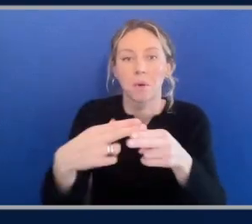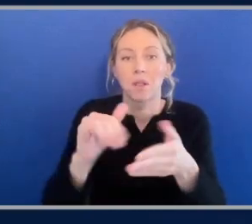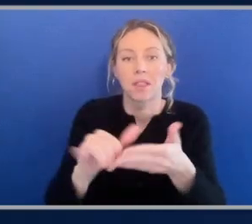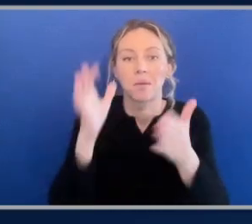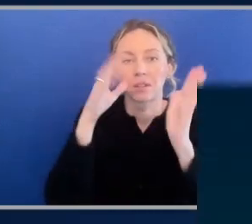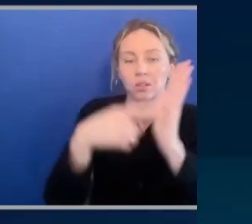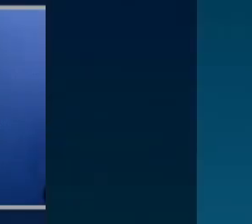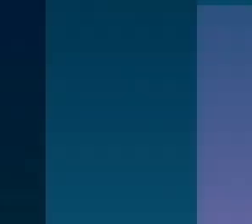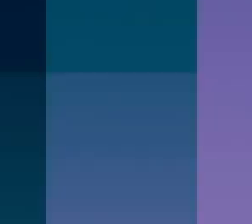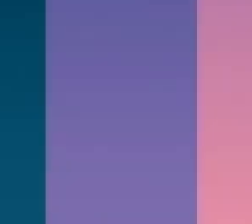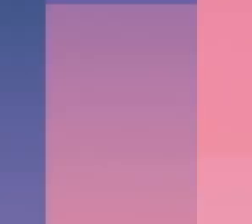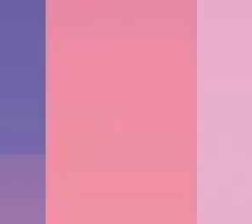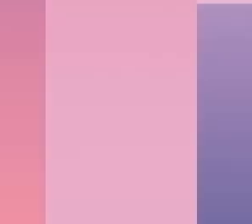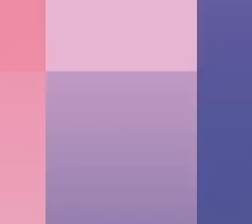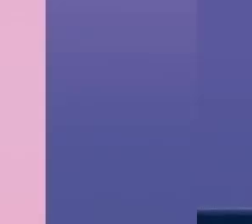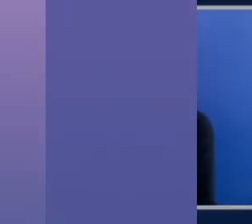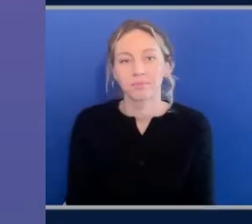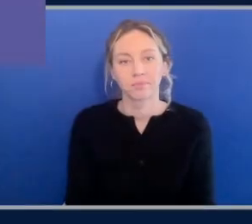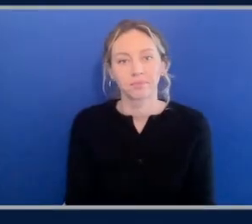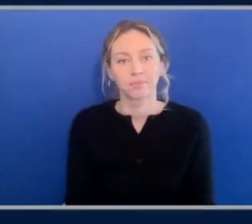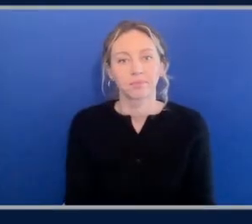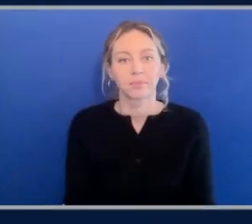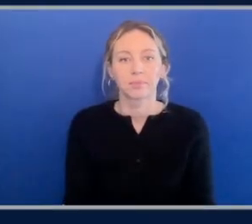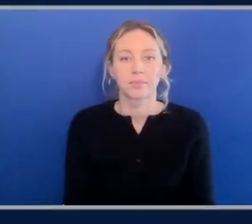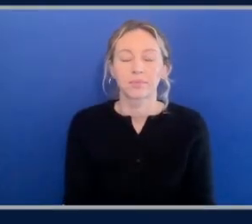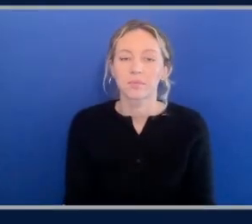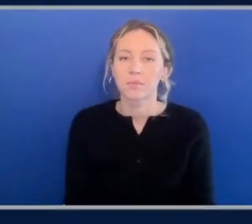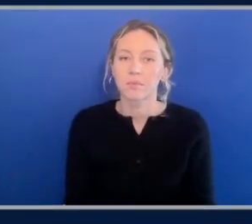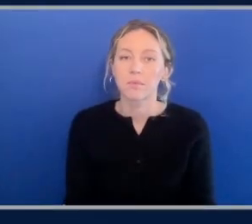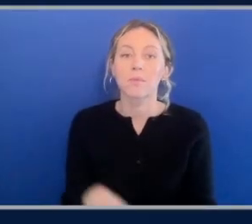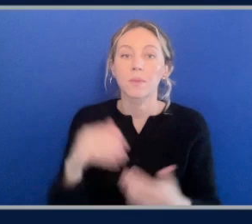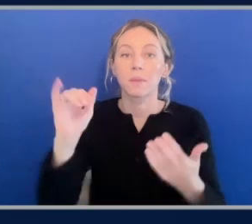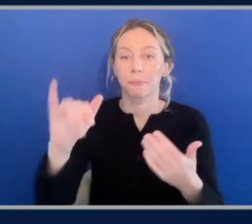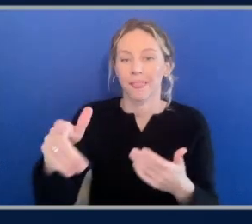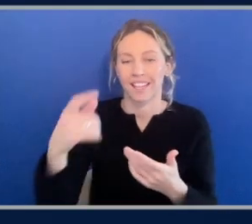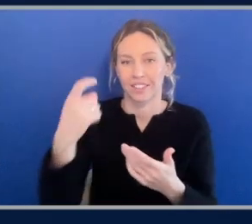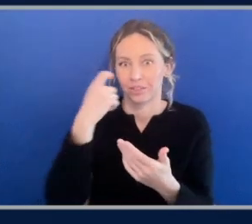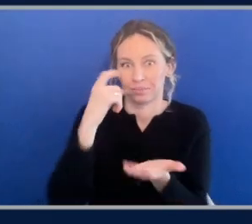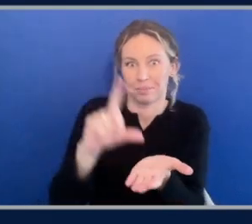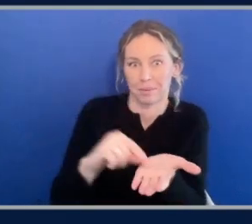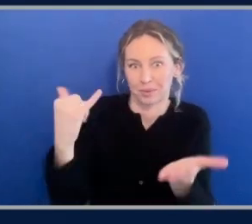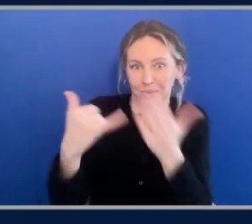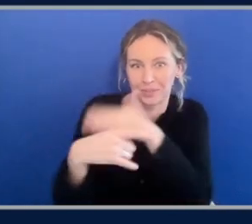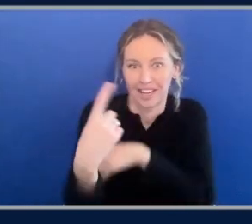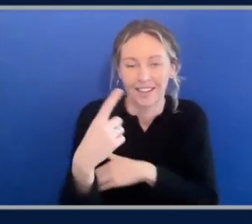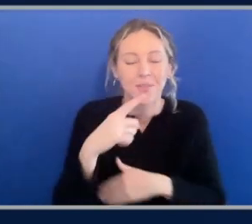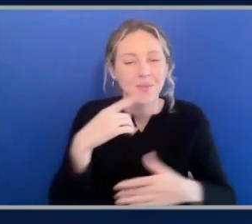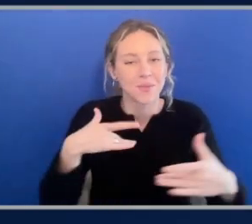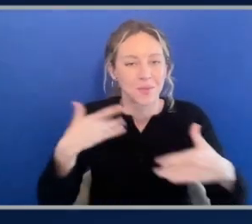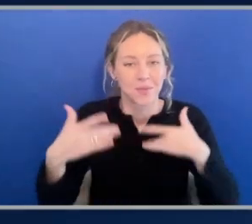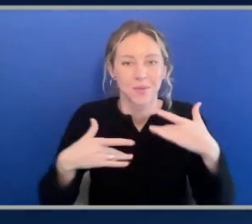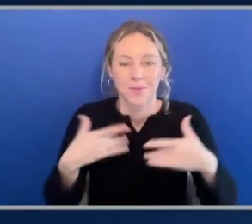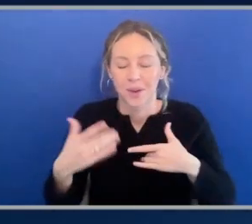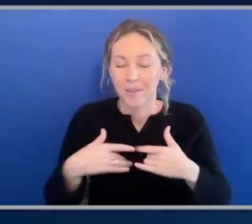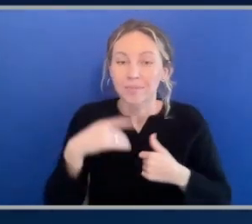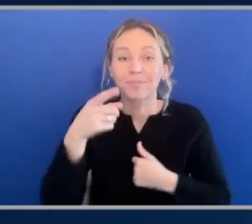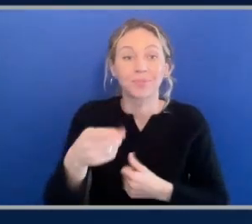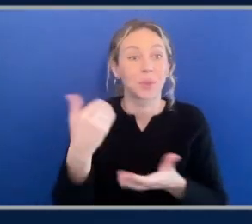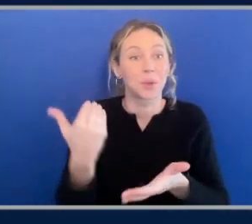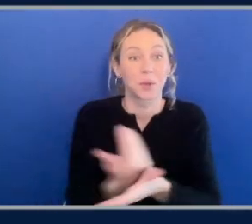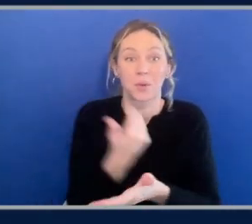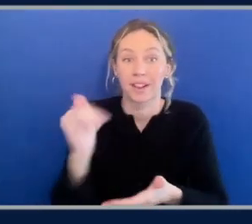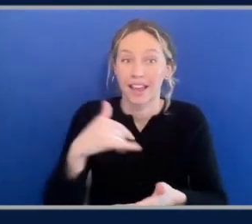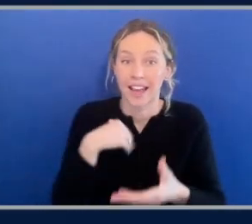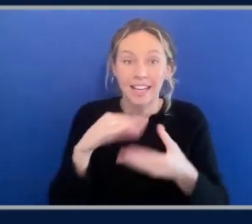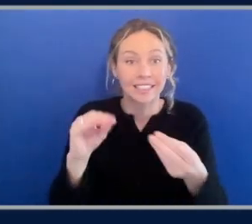show. So, all right. So you can see the date. We just published this today. It's really exciting. This is brand new, like I said,